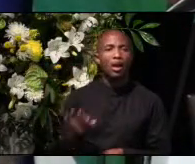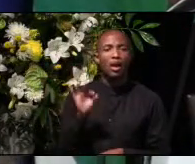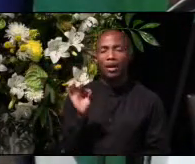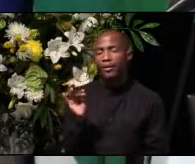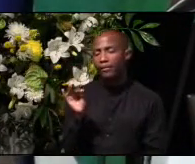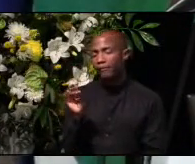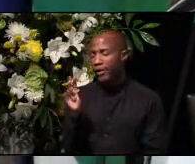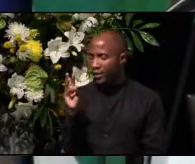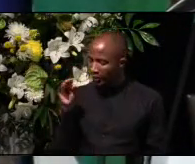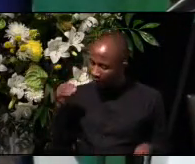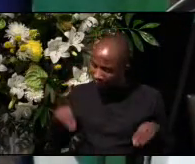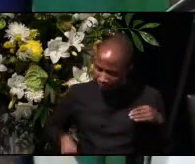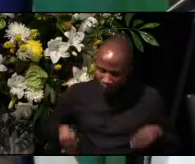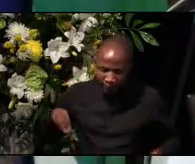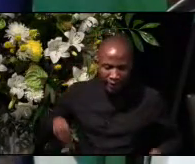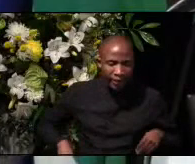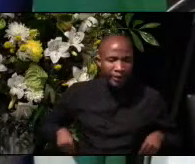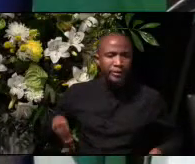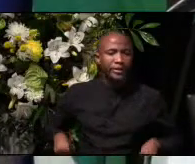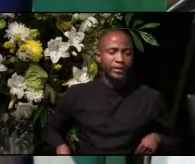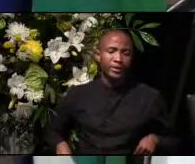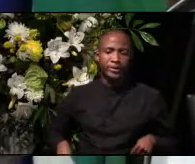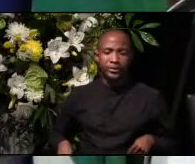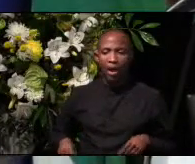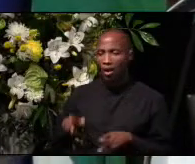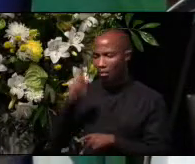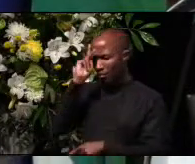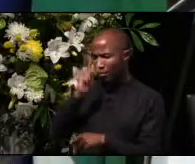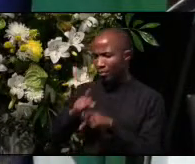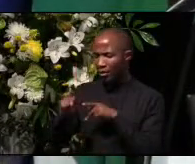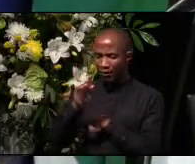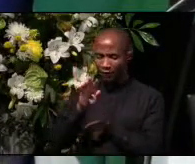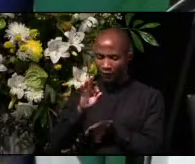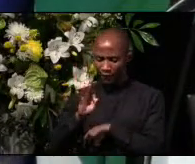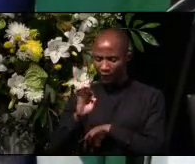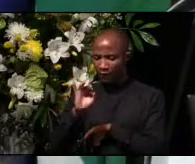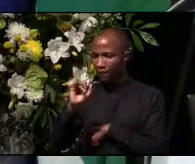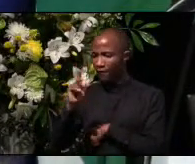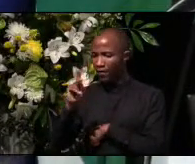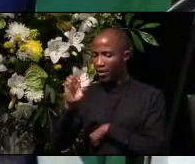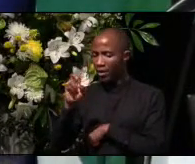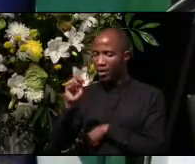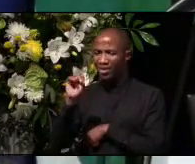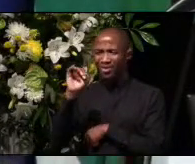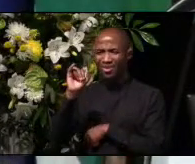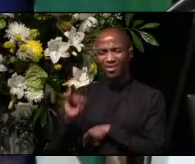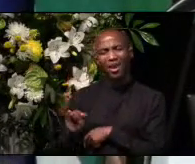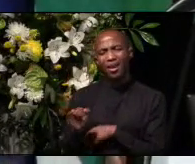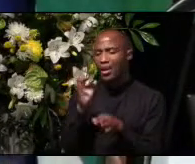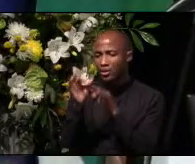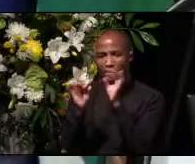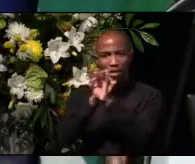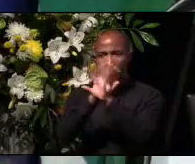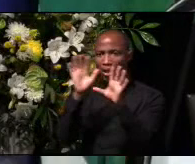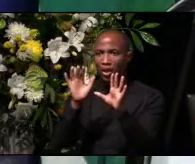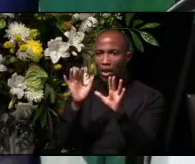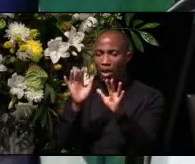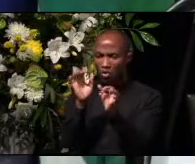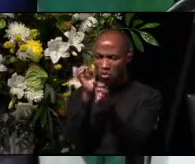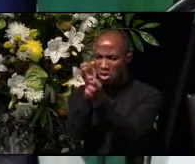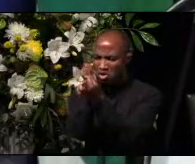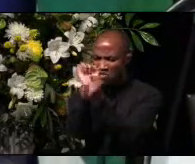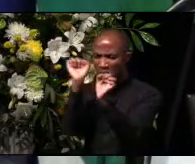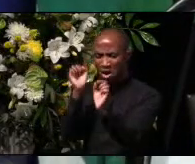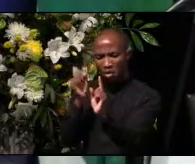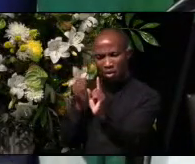but I also want to say proficient is correct to highlight that we have taken a detour as democracy and